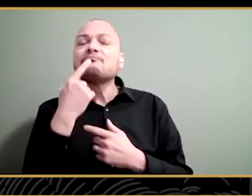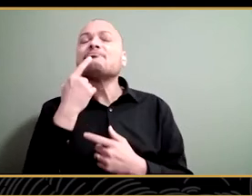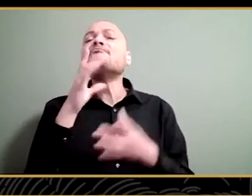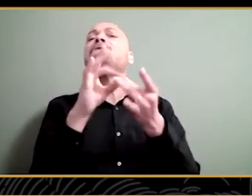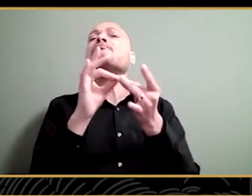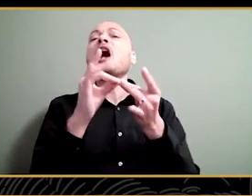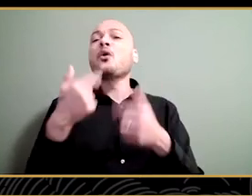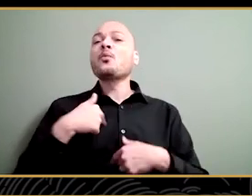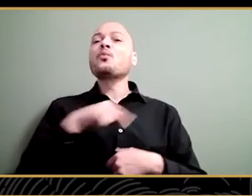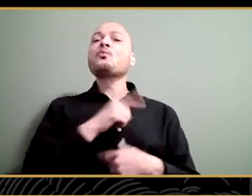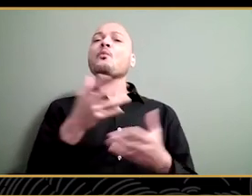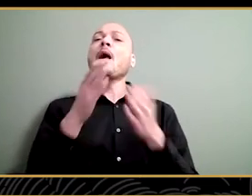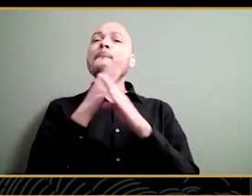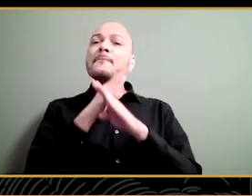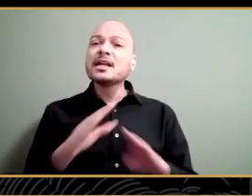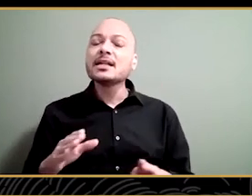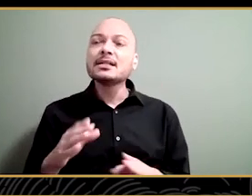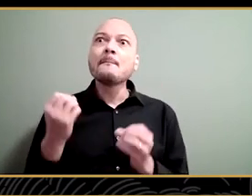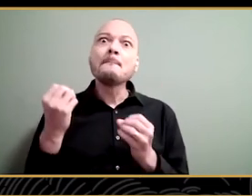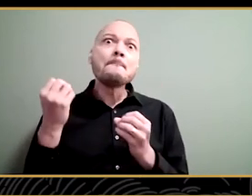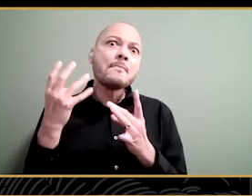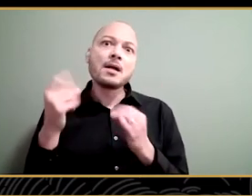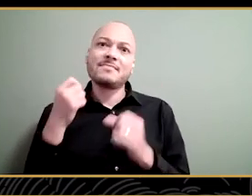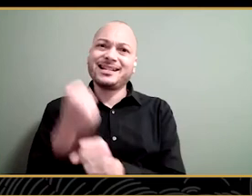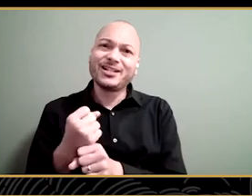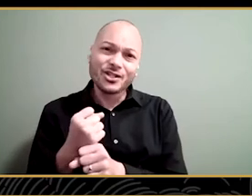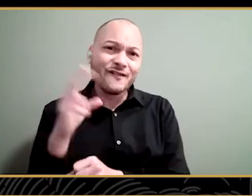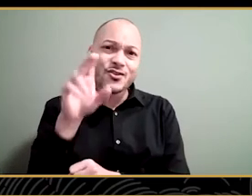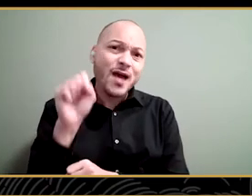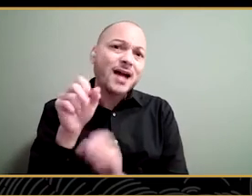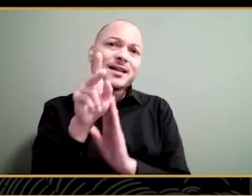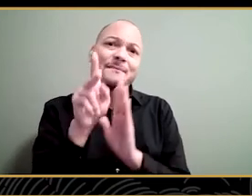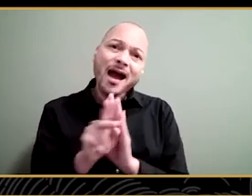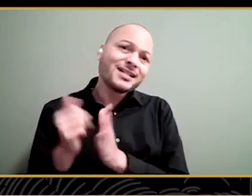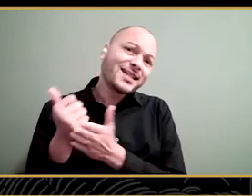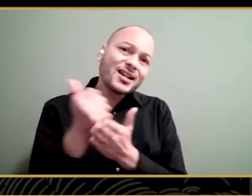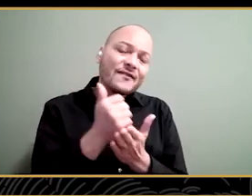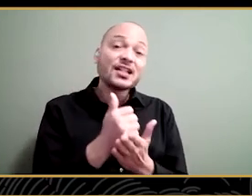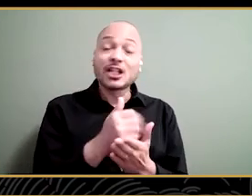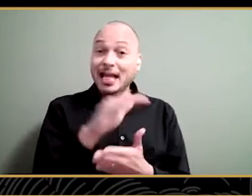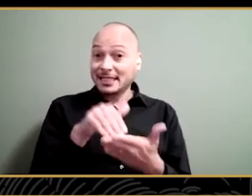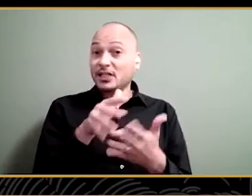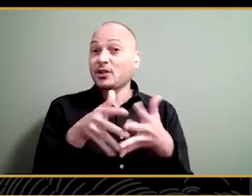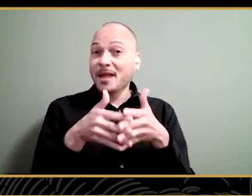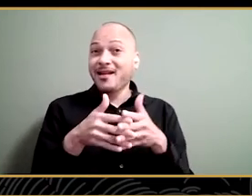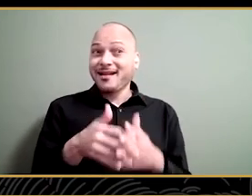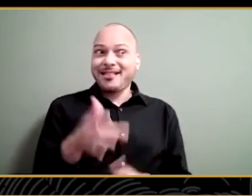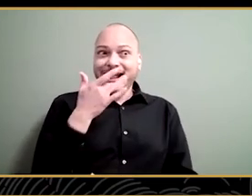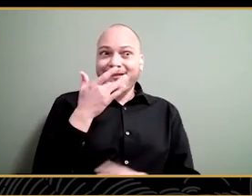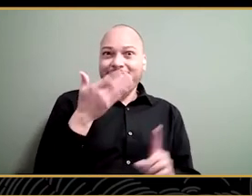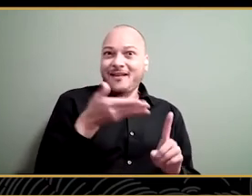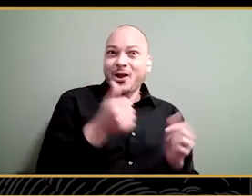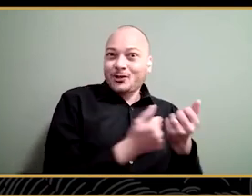peace Decades of U.S. policy And interventions in Central America That